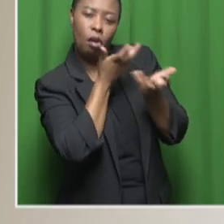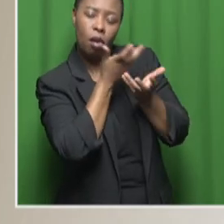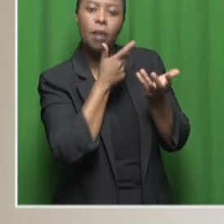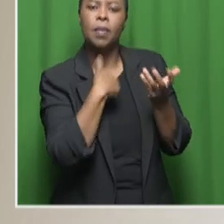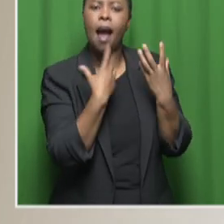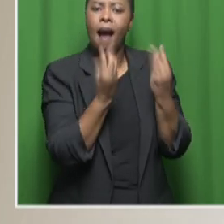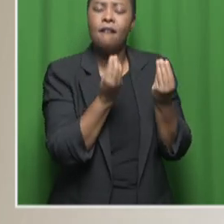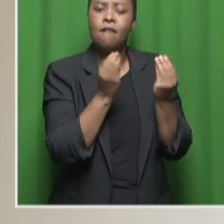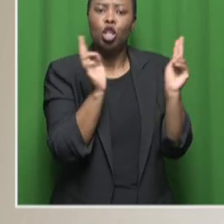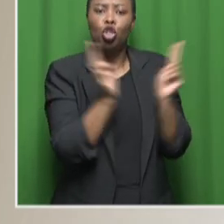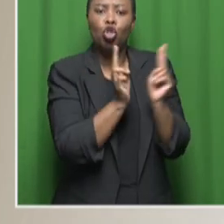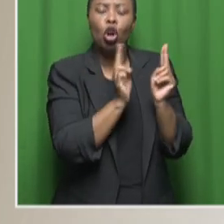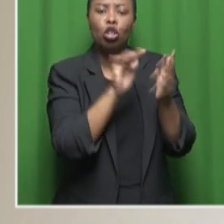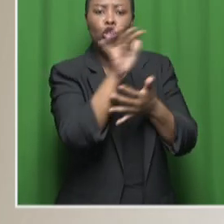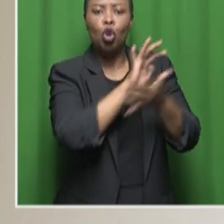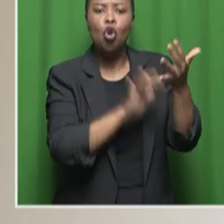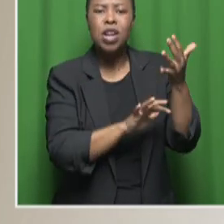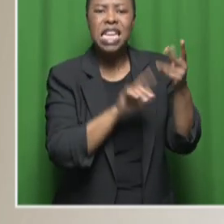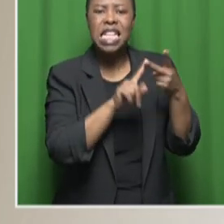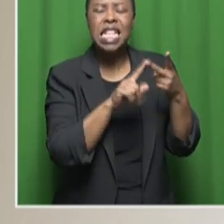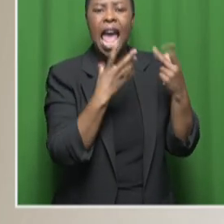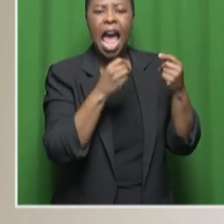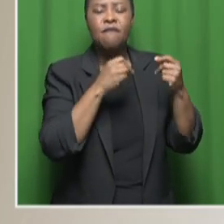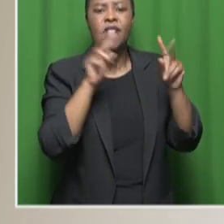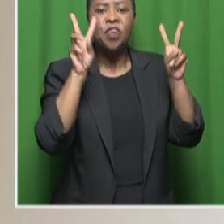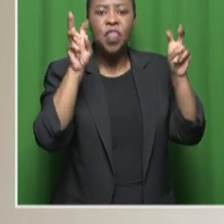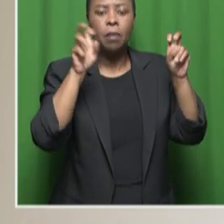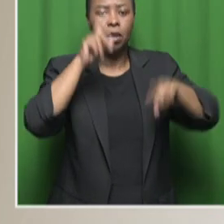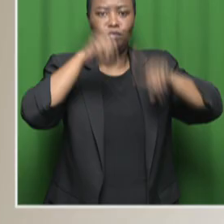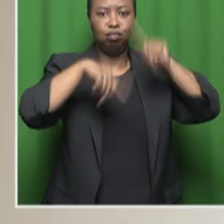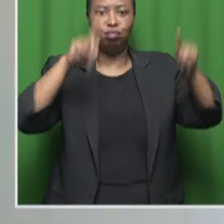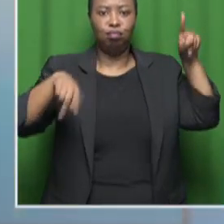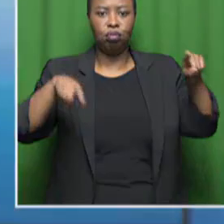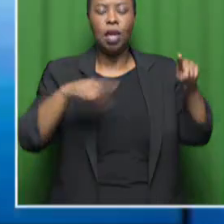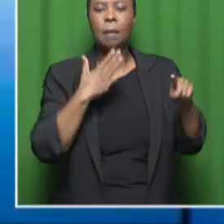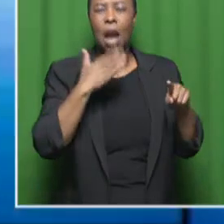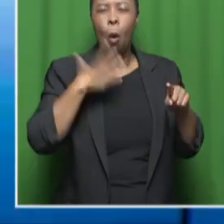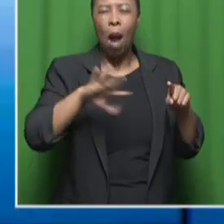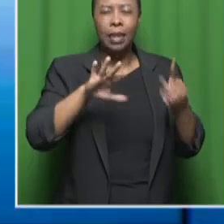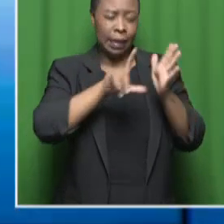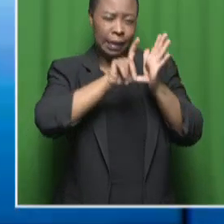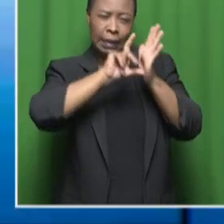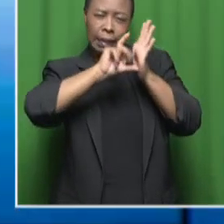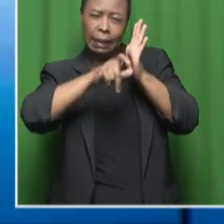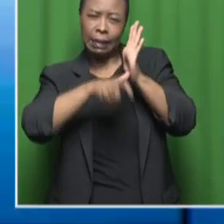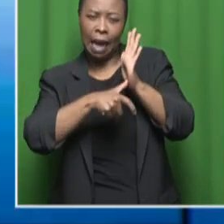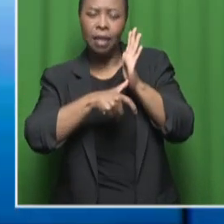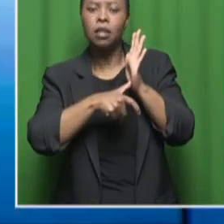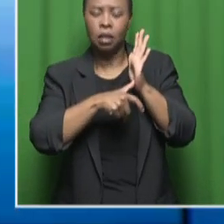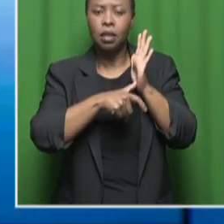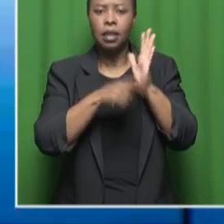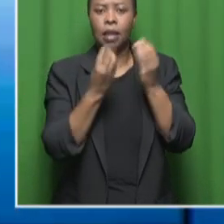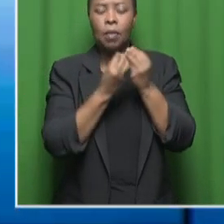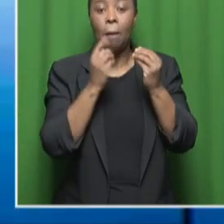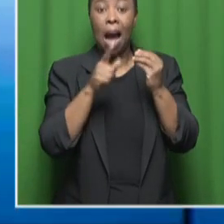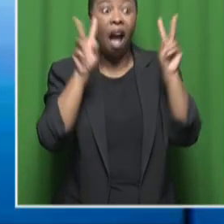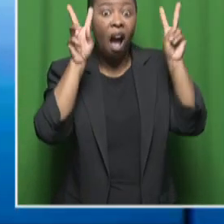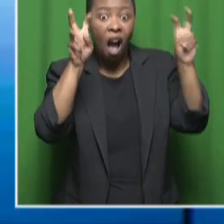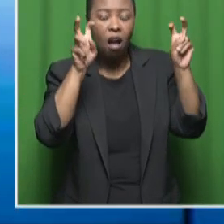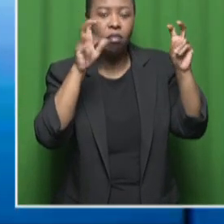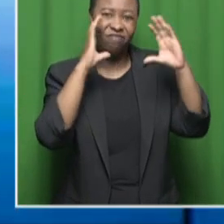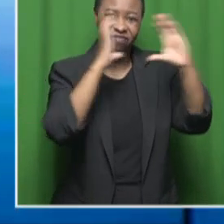collection of short stories. They speak about these various themes, and I want us to design something that doesn't necessarily speak about poverty, but something